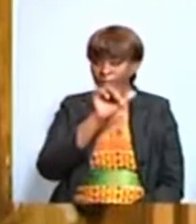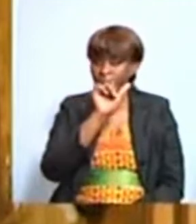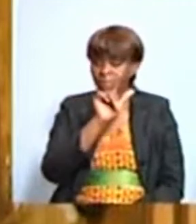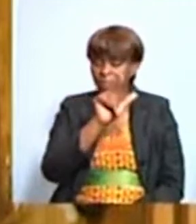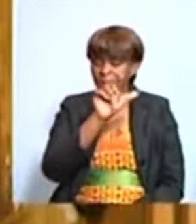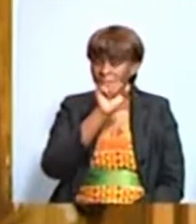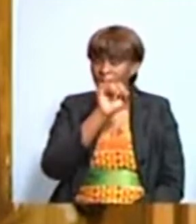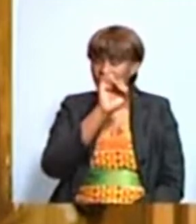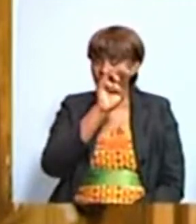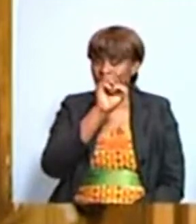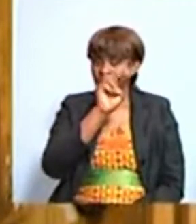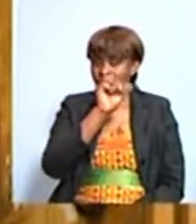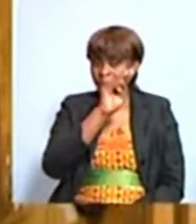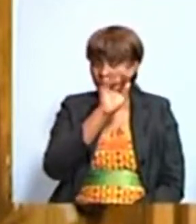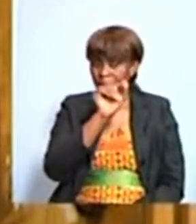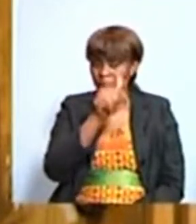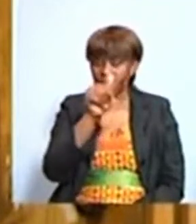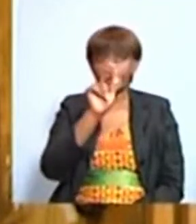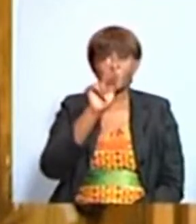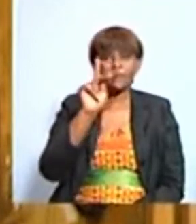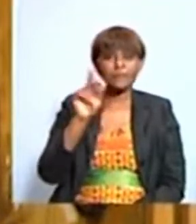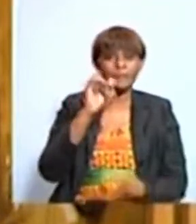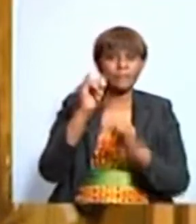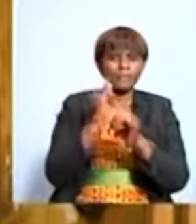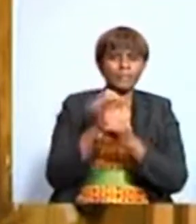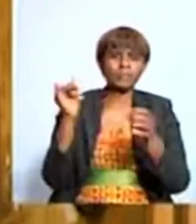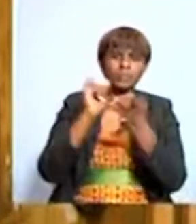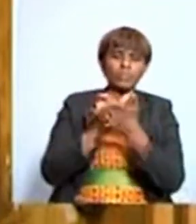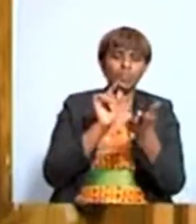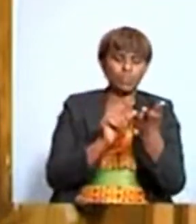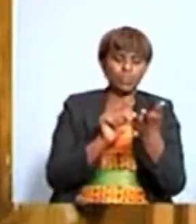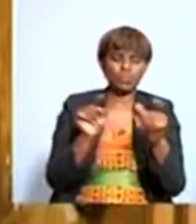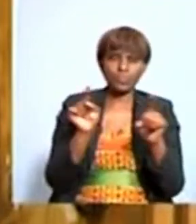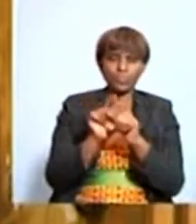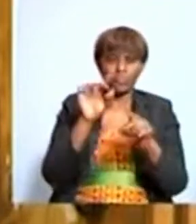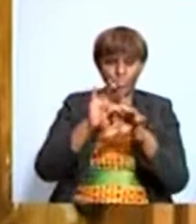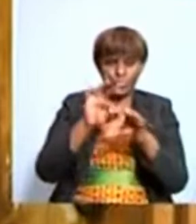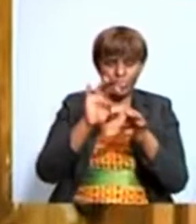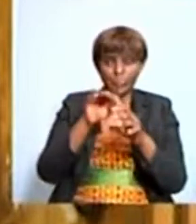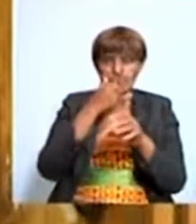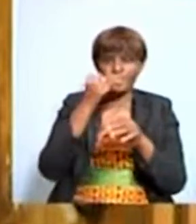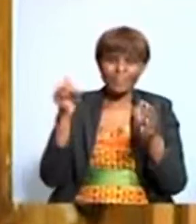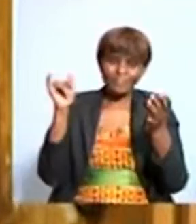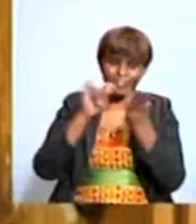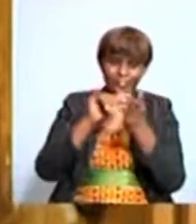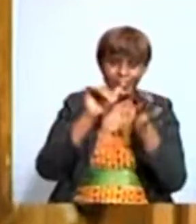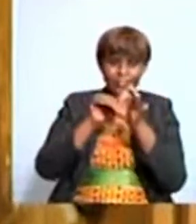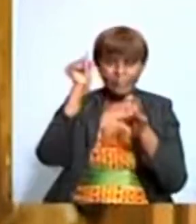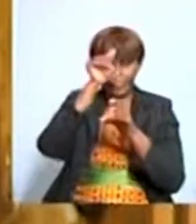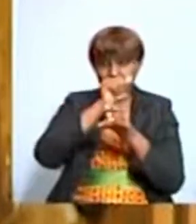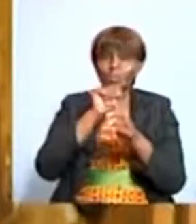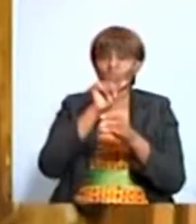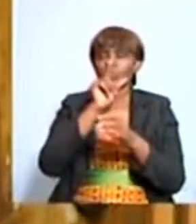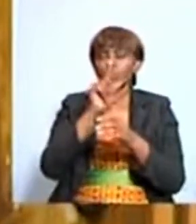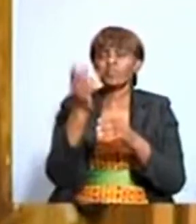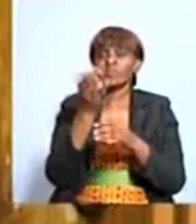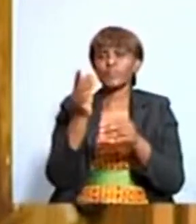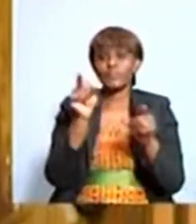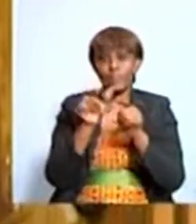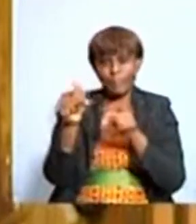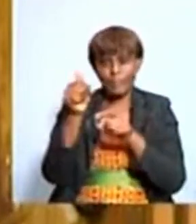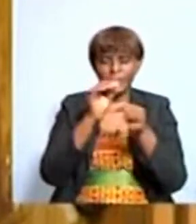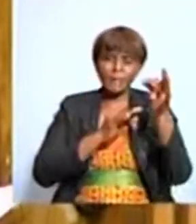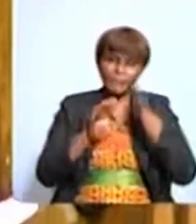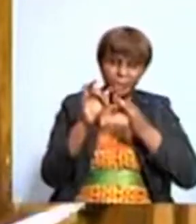Simumba, MP, that Kenneth Kaunda International Airport was voted the best airport in Africa was not factual. He then went on